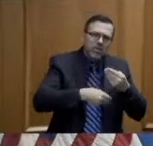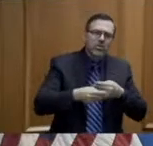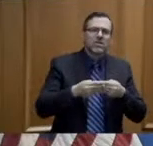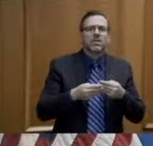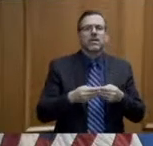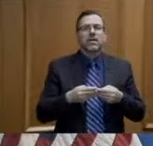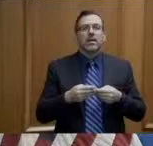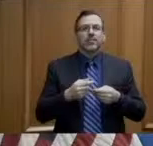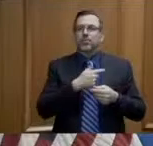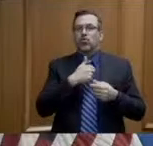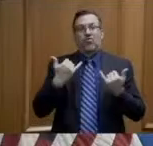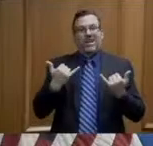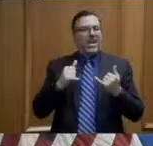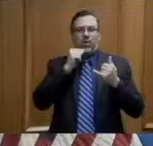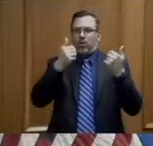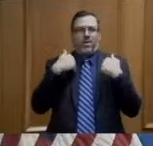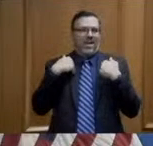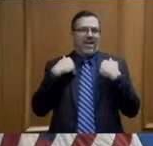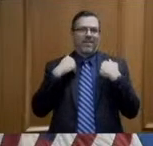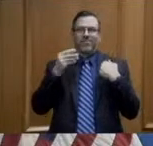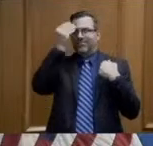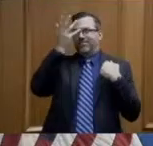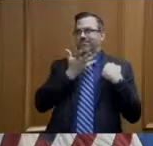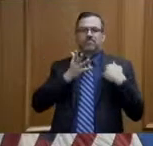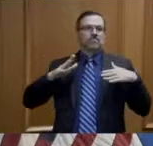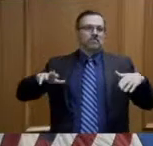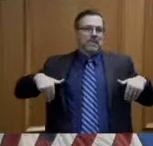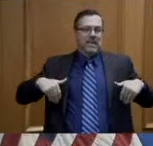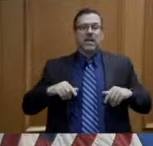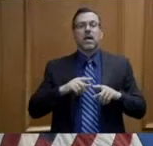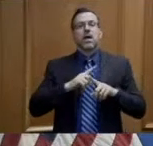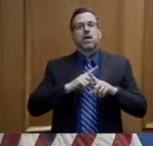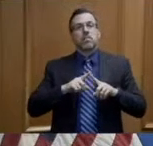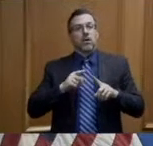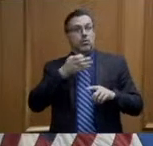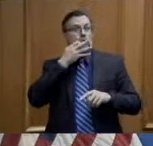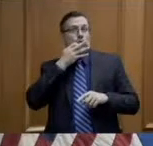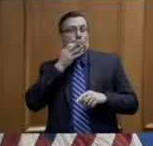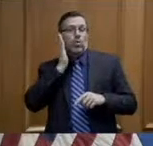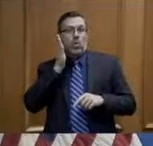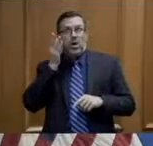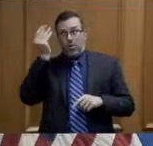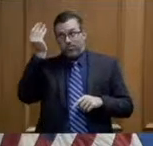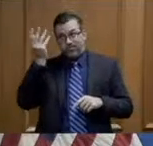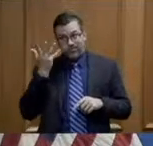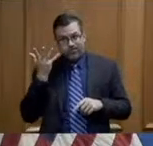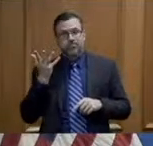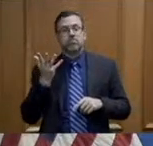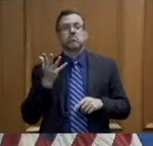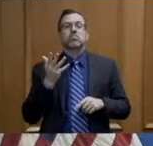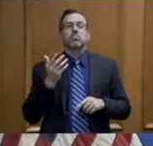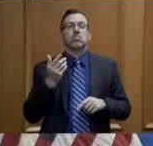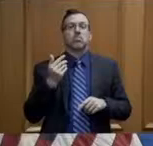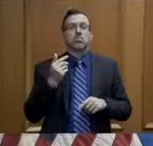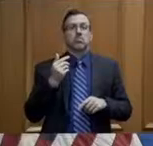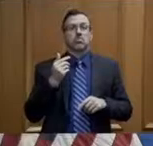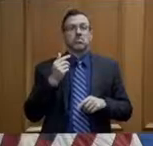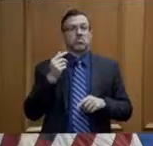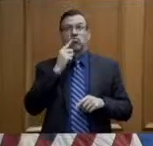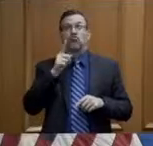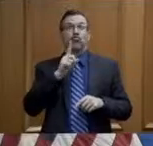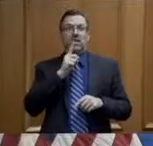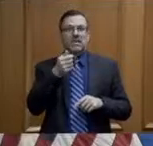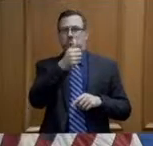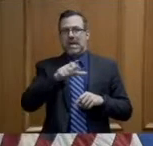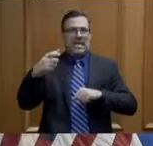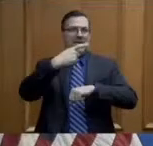We don't have the information from that yet, but it's forthcoming, and we expect it. Frankly, we expect it any day